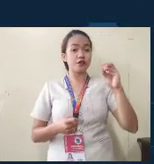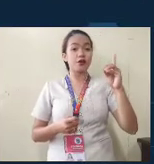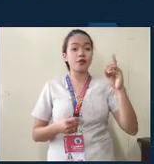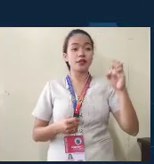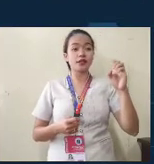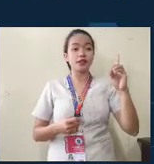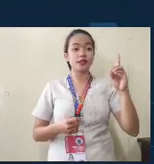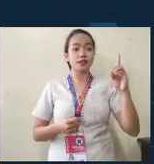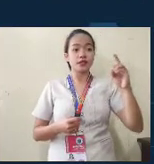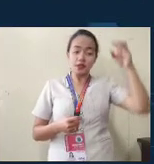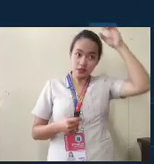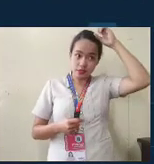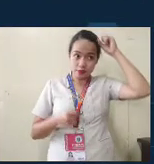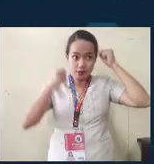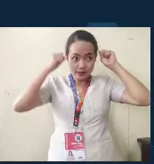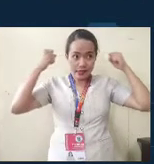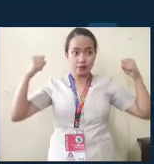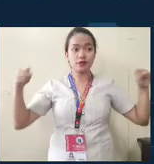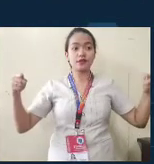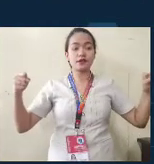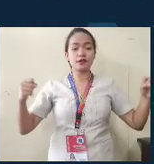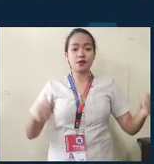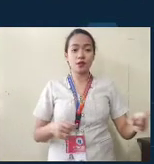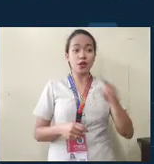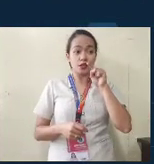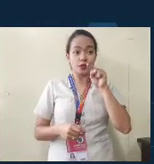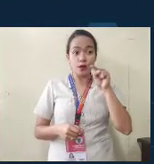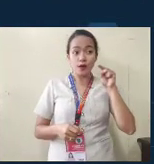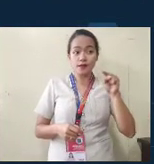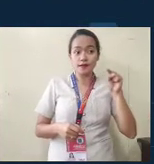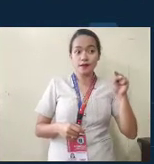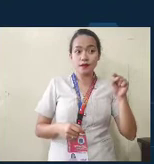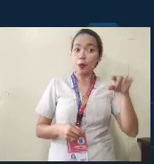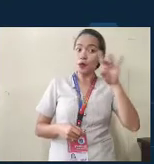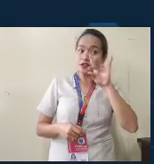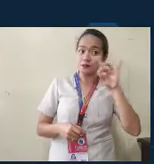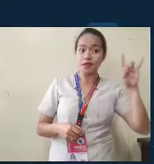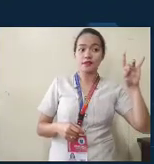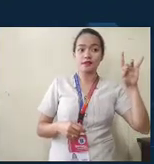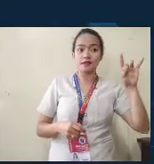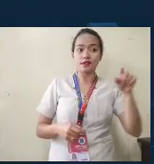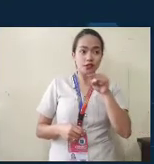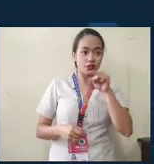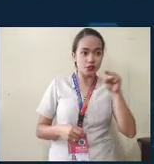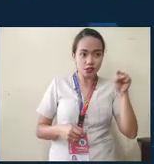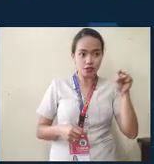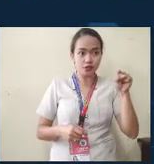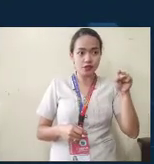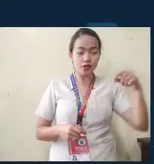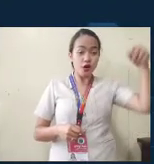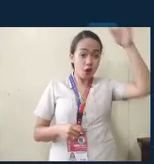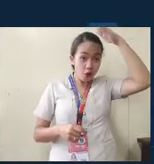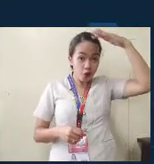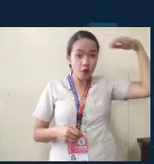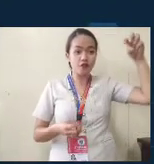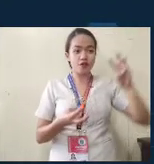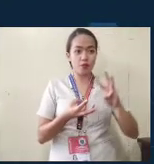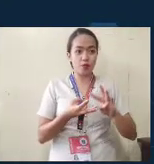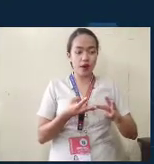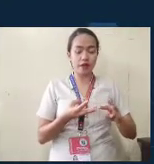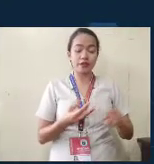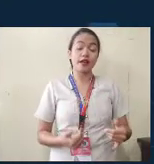Information is coded in sounds of dots, spaces, and dashes over